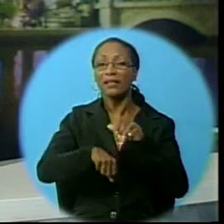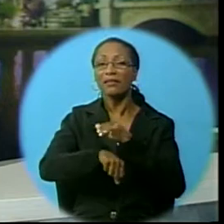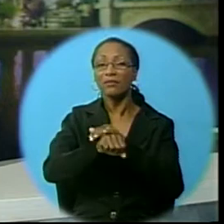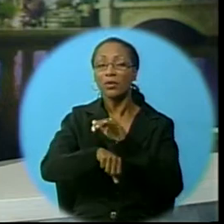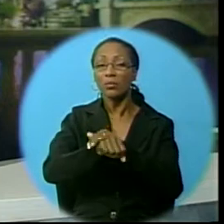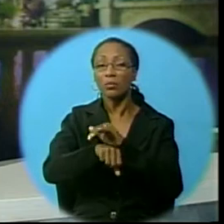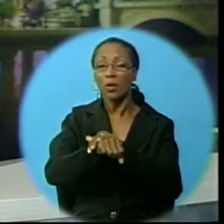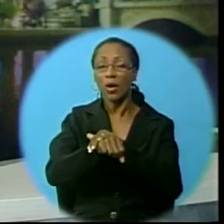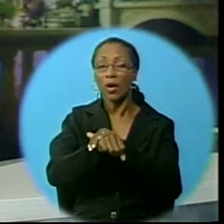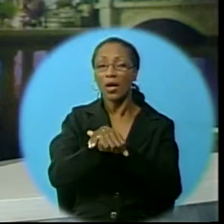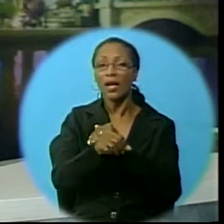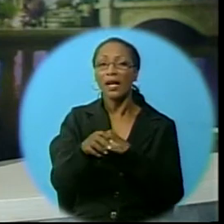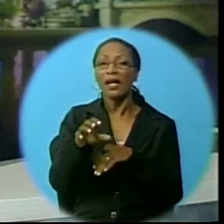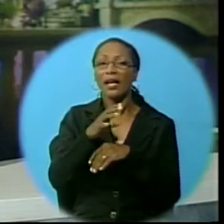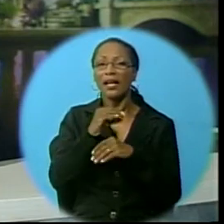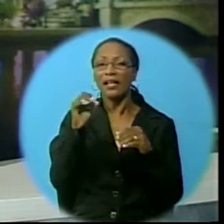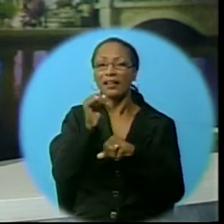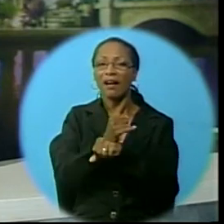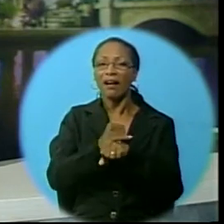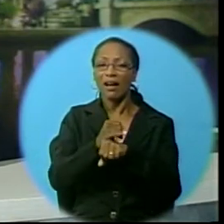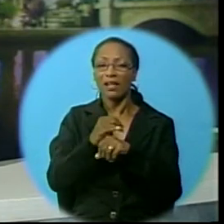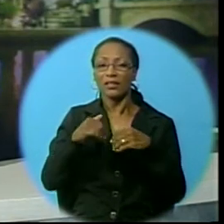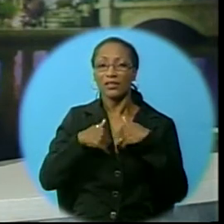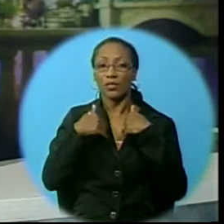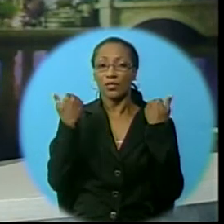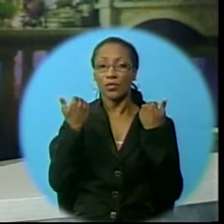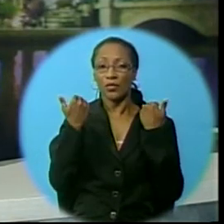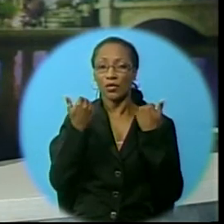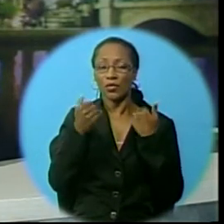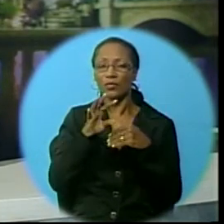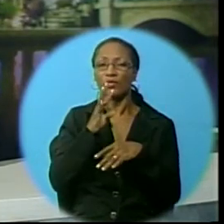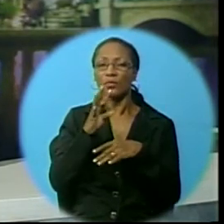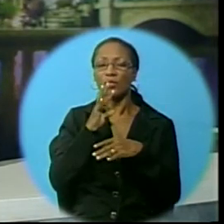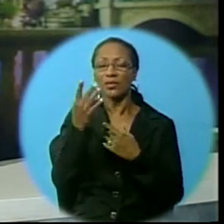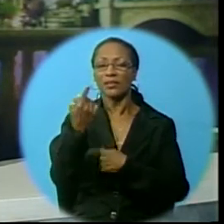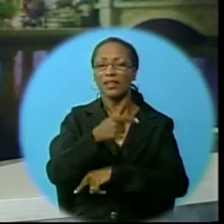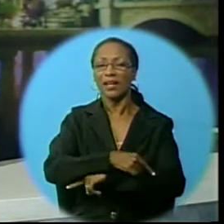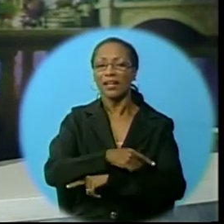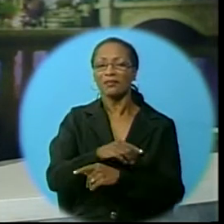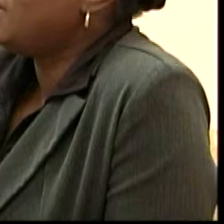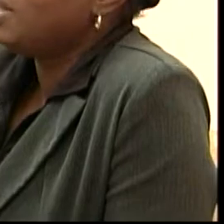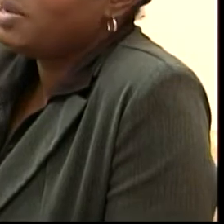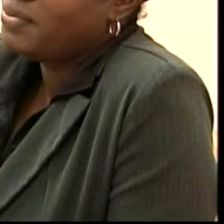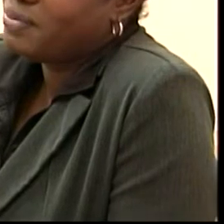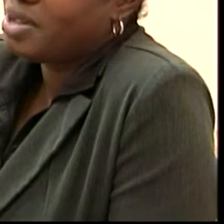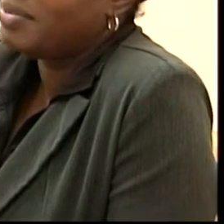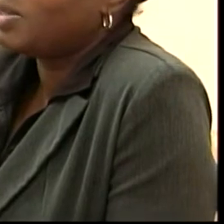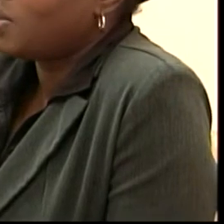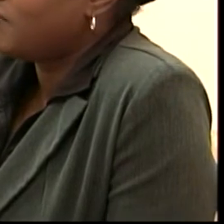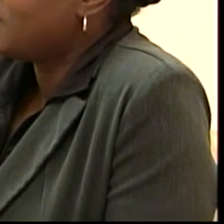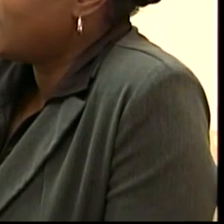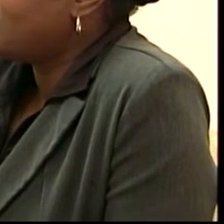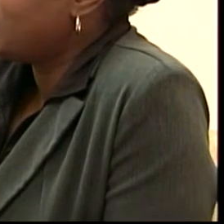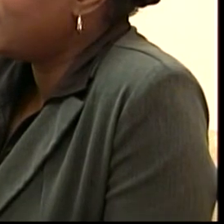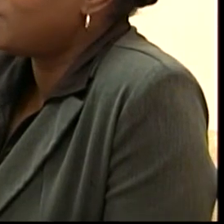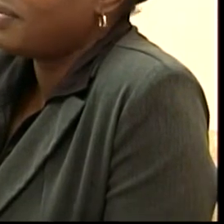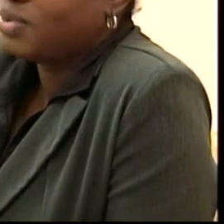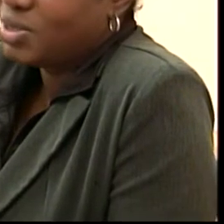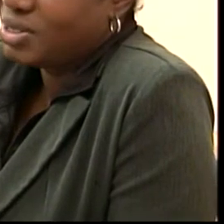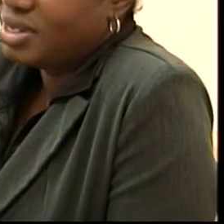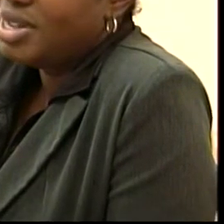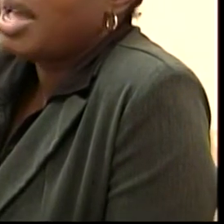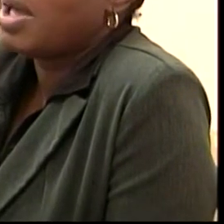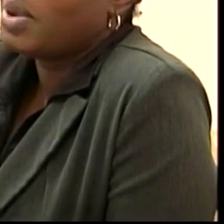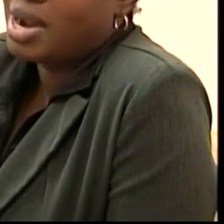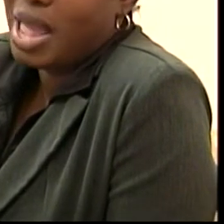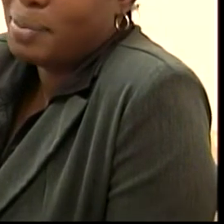to football and the island's youth during a media briefing at their White Park Road office. We see the youth of this wonderful country as our